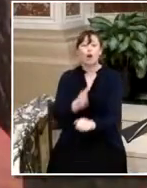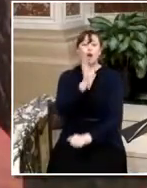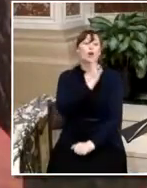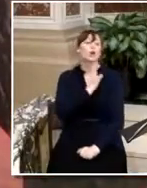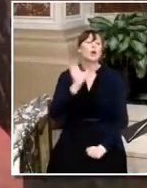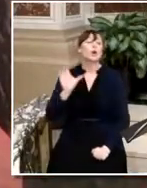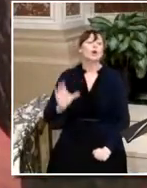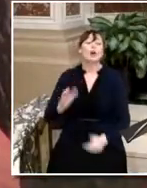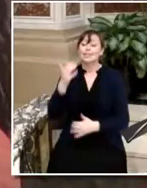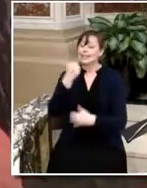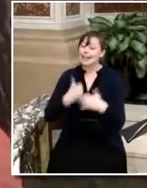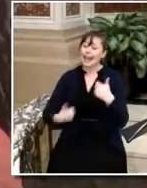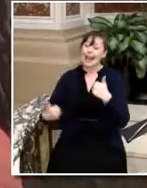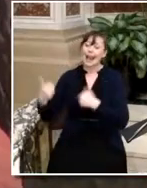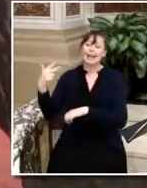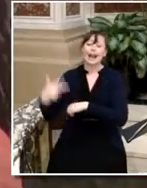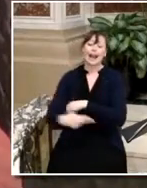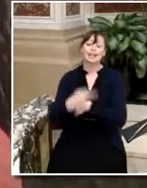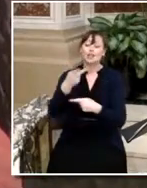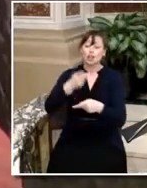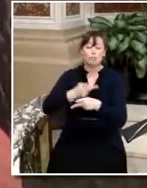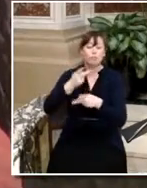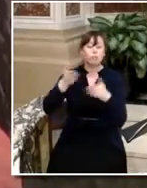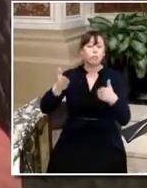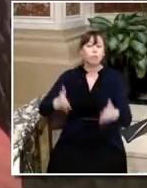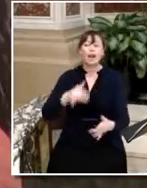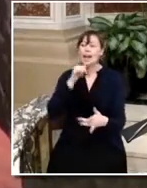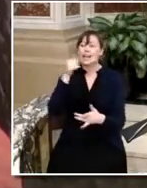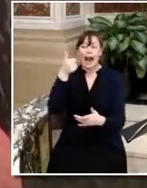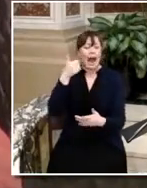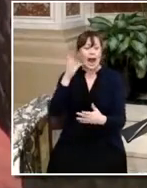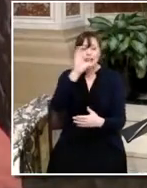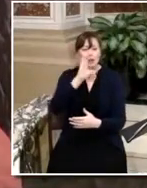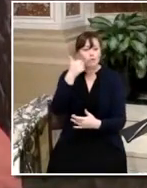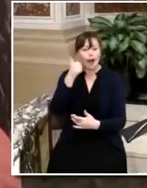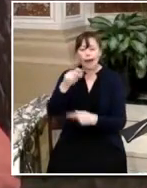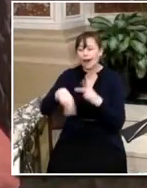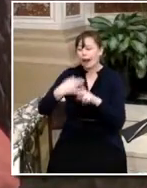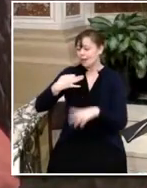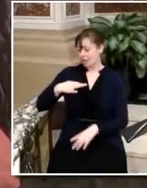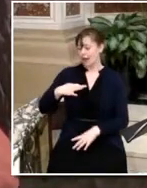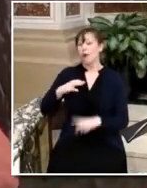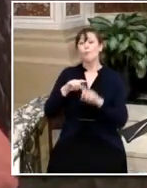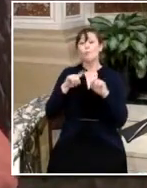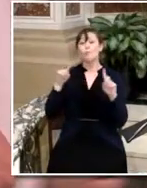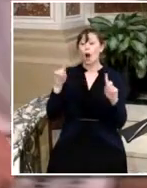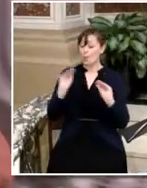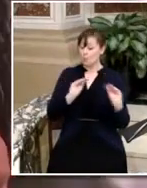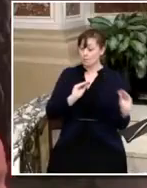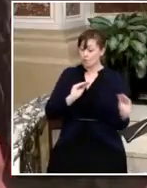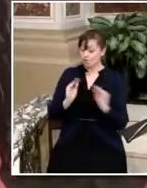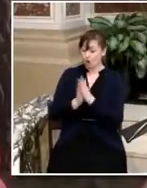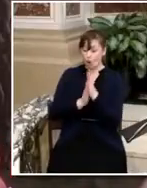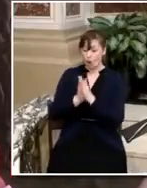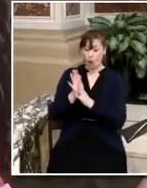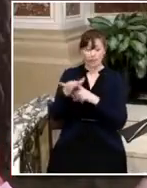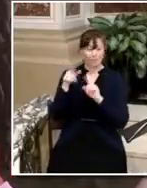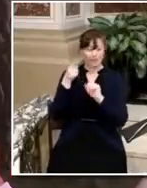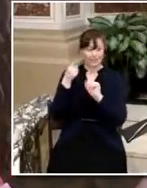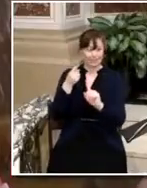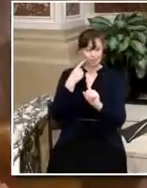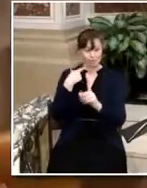head and shepherd, not seeking any gain, but moved only by zeal for